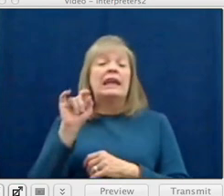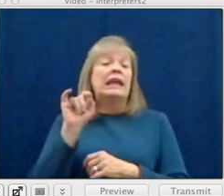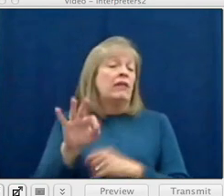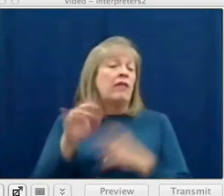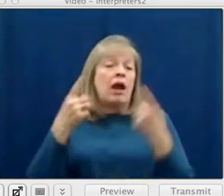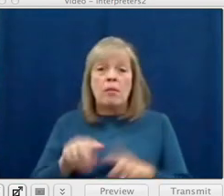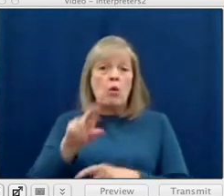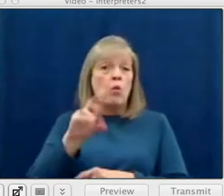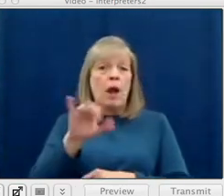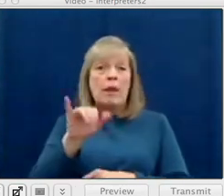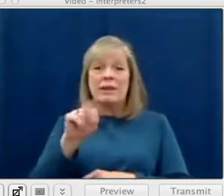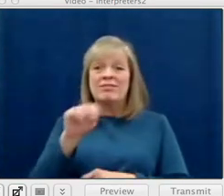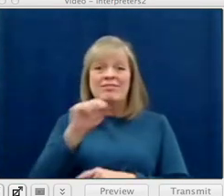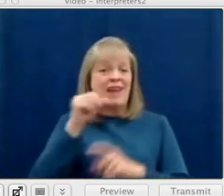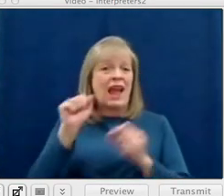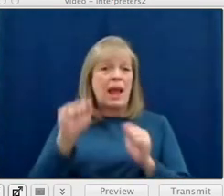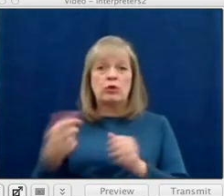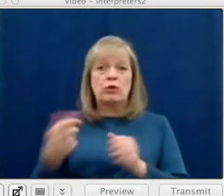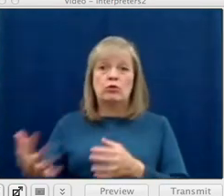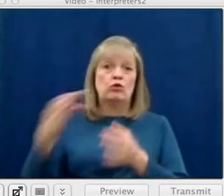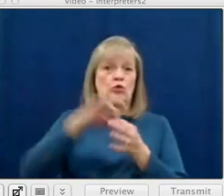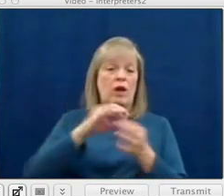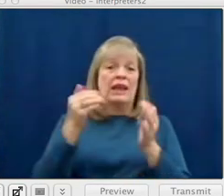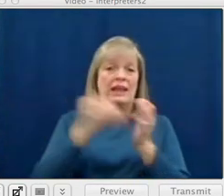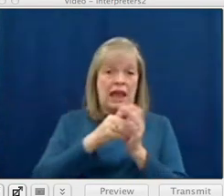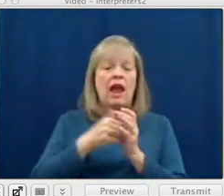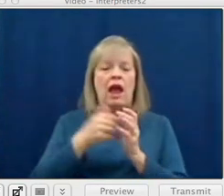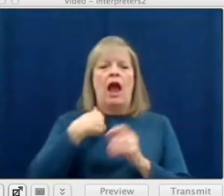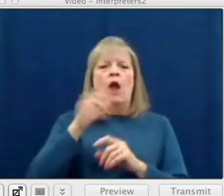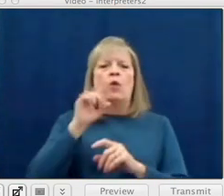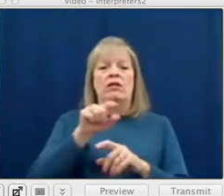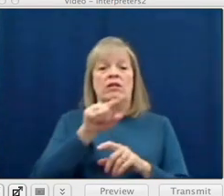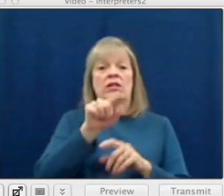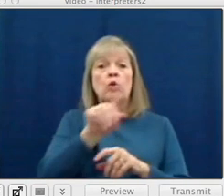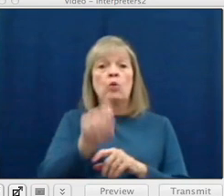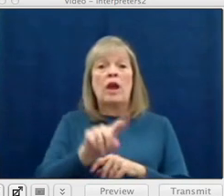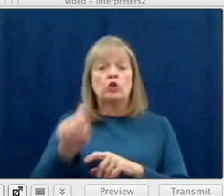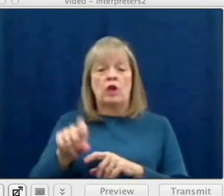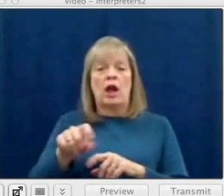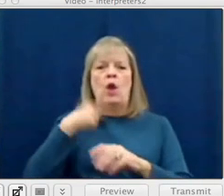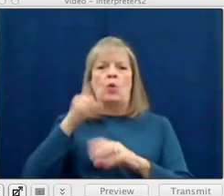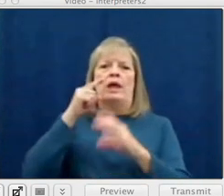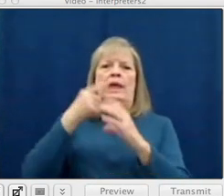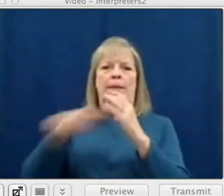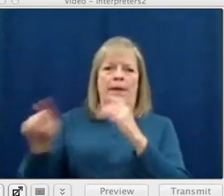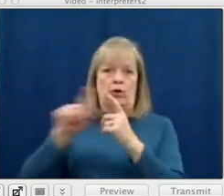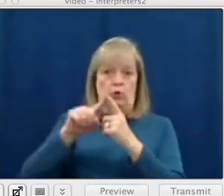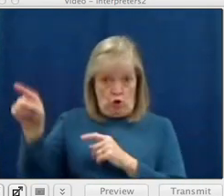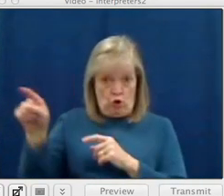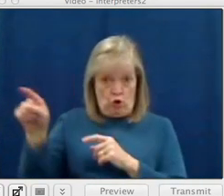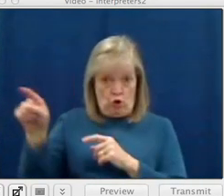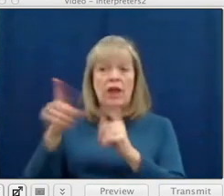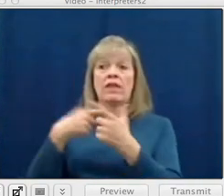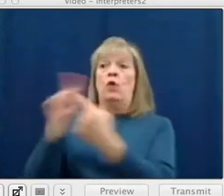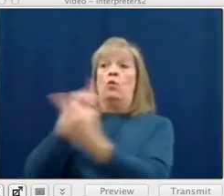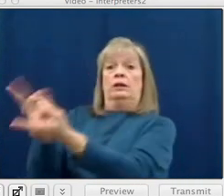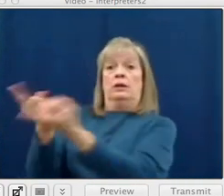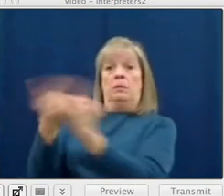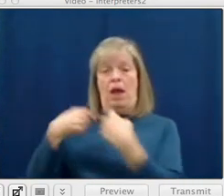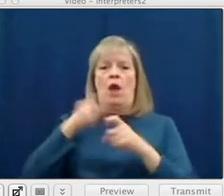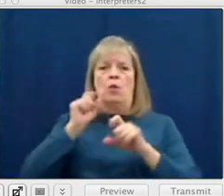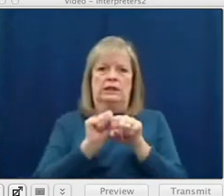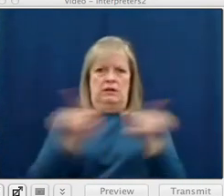before we end, I will email her these questions and then email the response and the questions out to everybody so that those can be